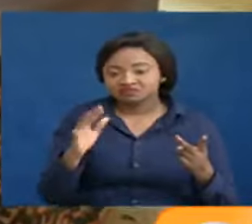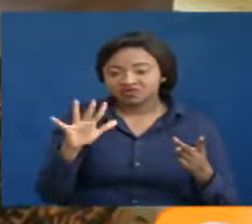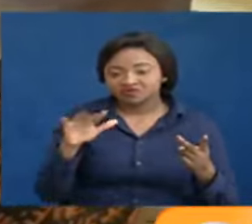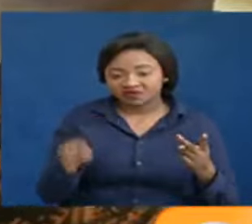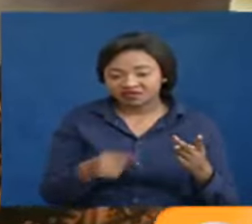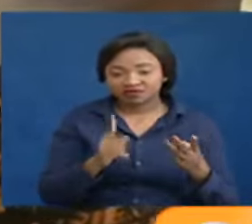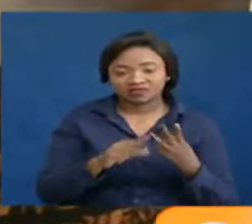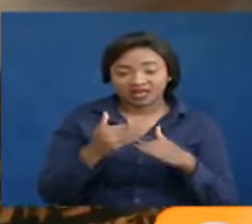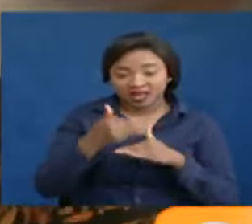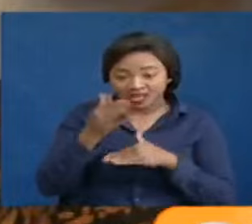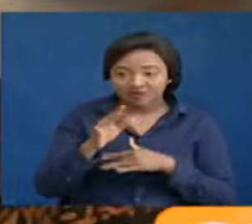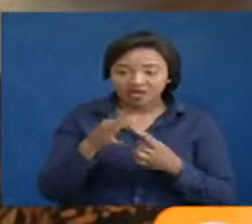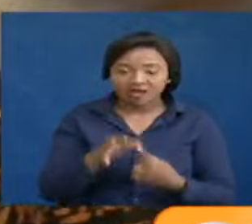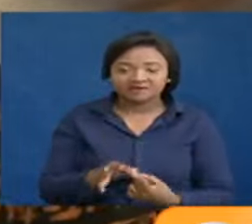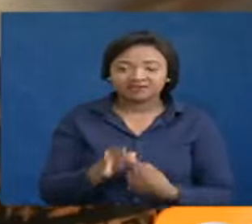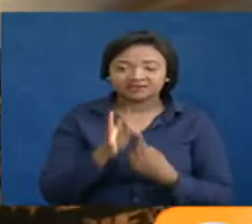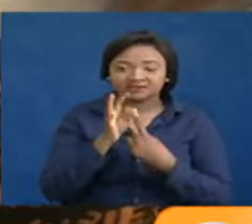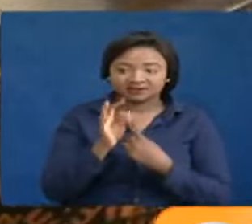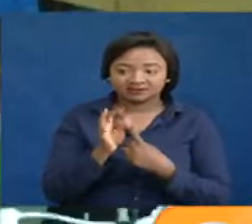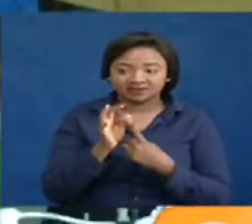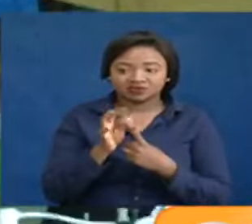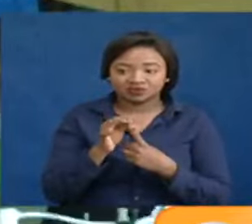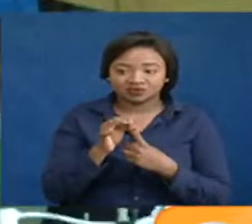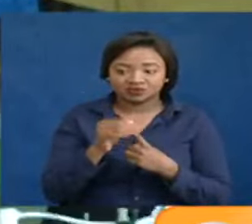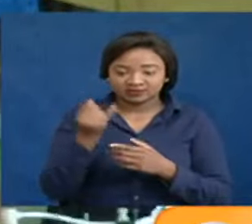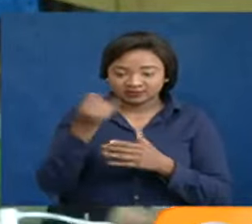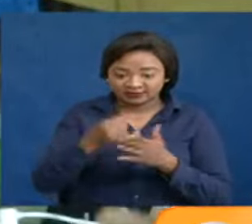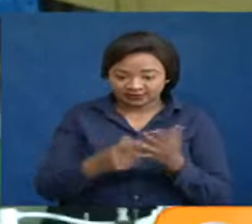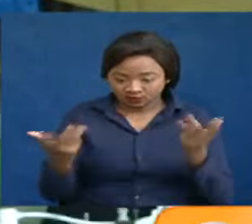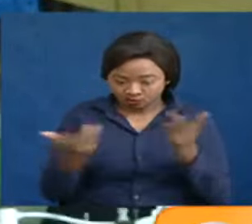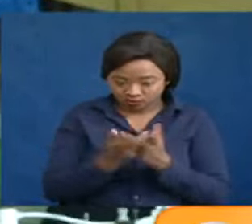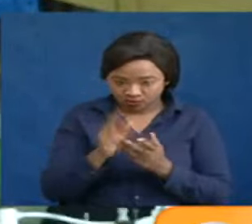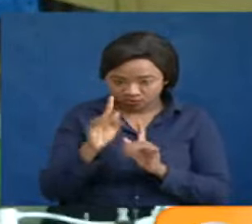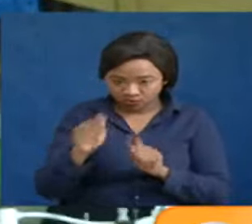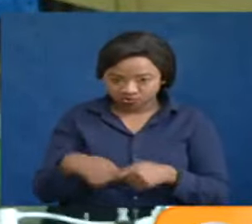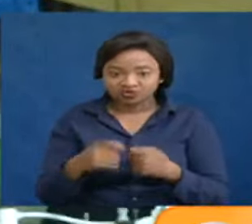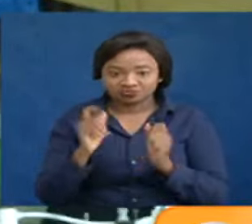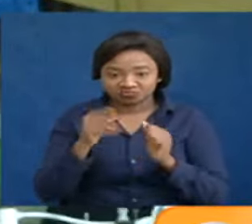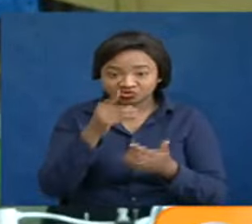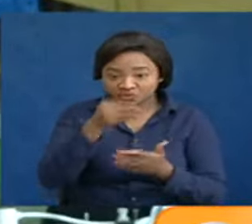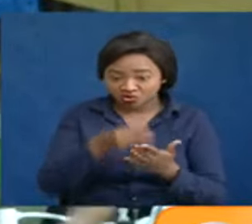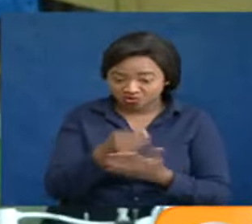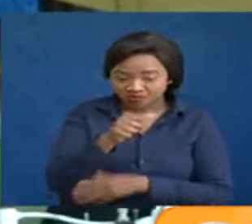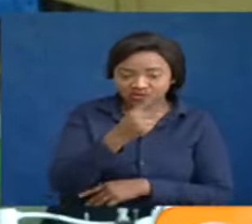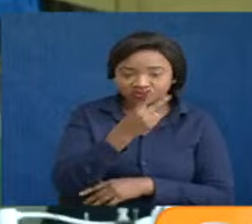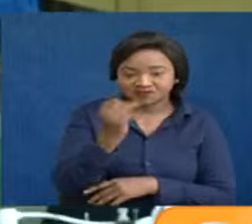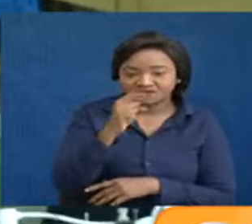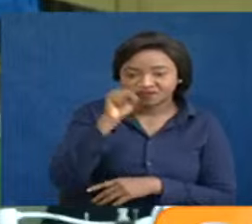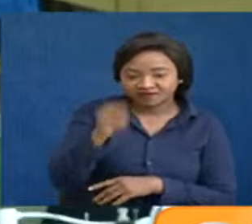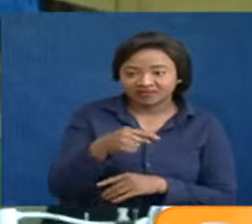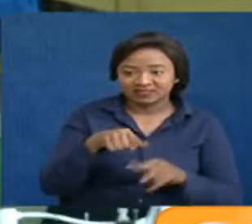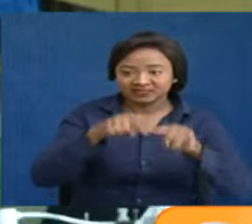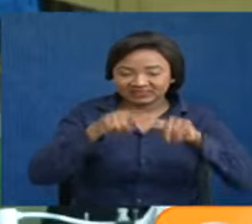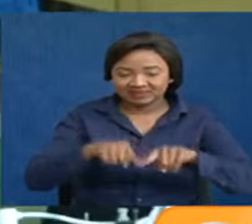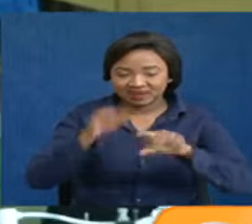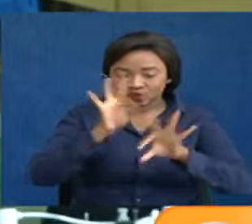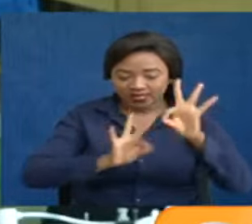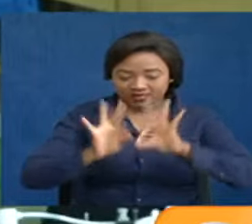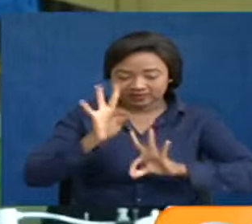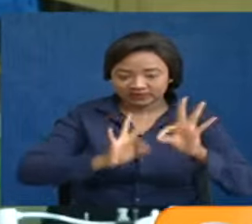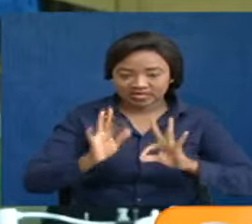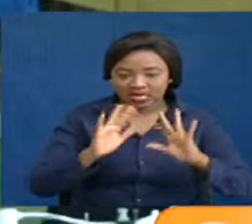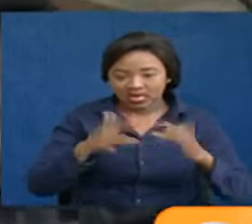we do special made-to-measure orders, which go all the way up to 25,000, depending on the level of customization and the